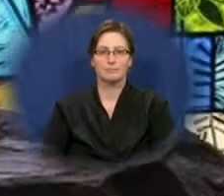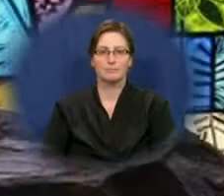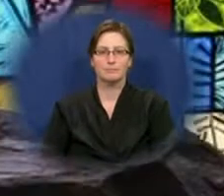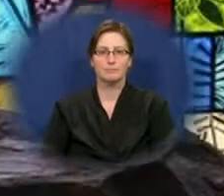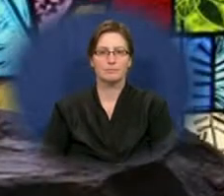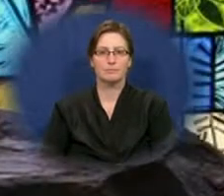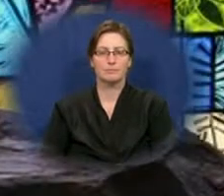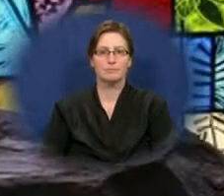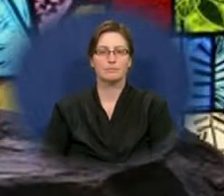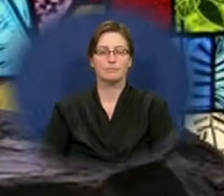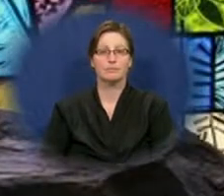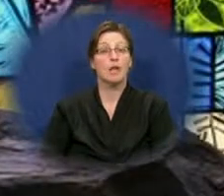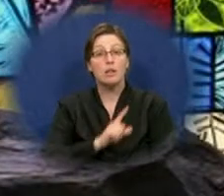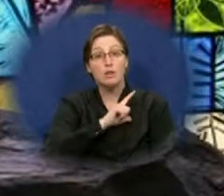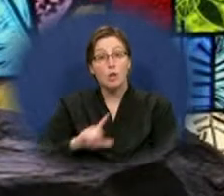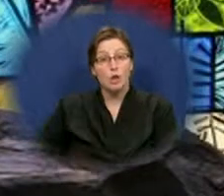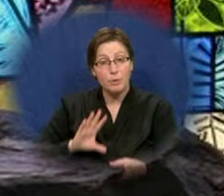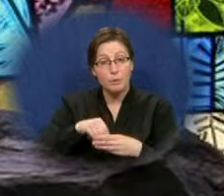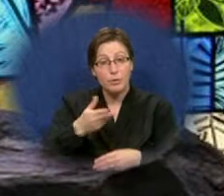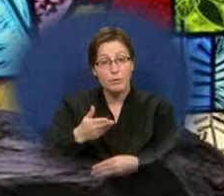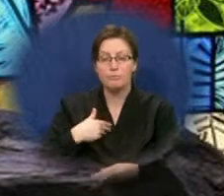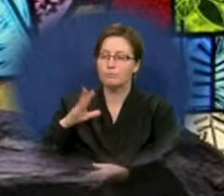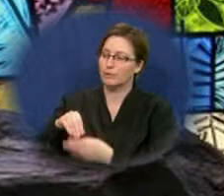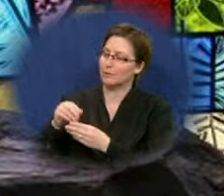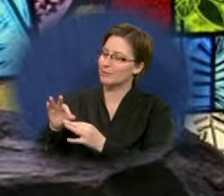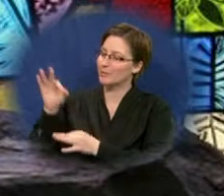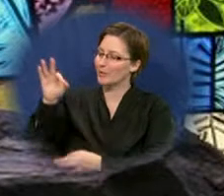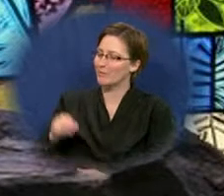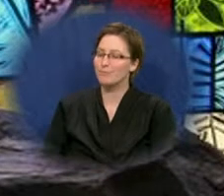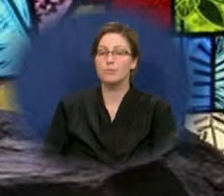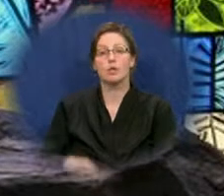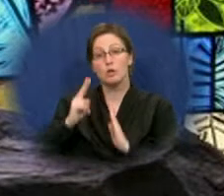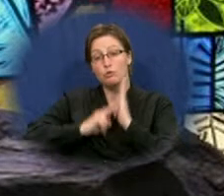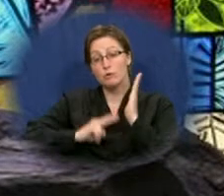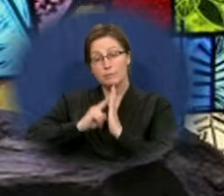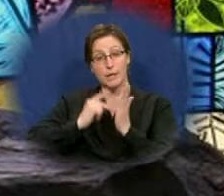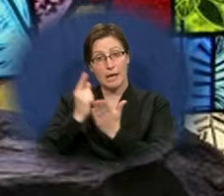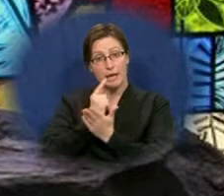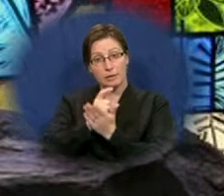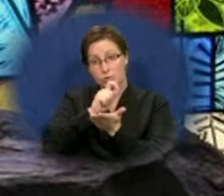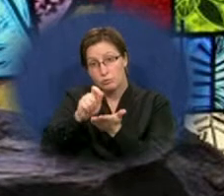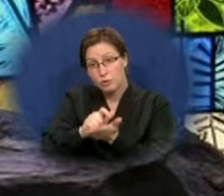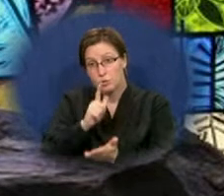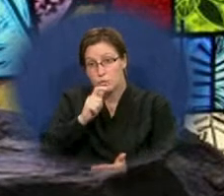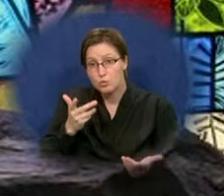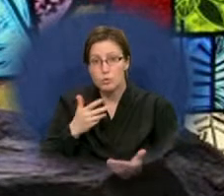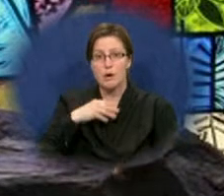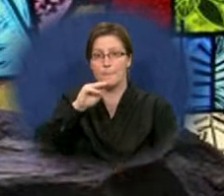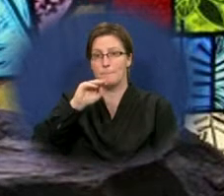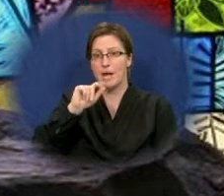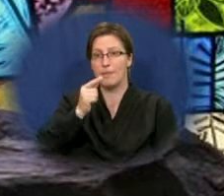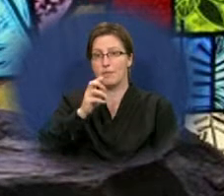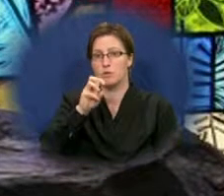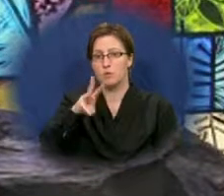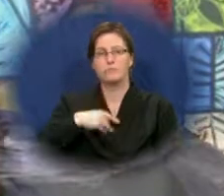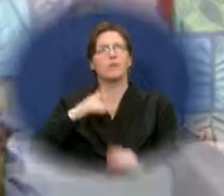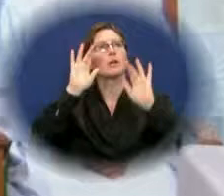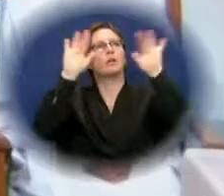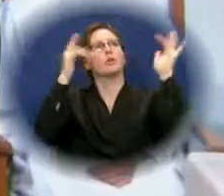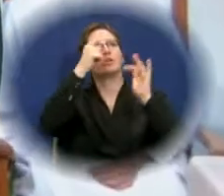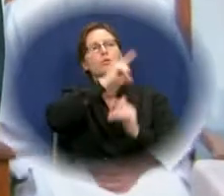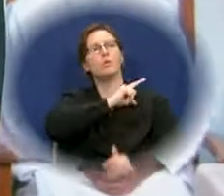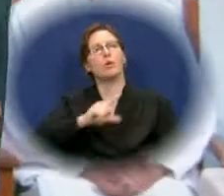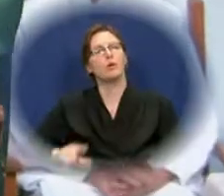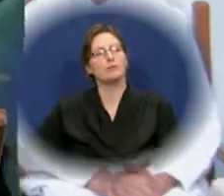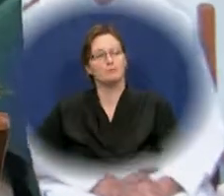hallelujah. The Lord be with you. And with your spirit. A reading from the Holy Gospel according to Matthew. Glory to you, O Lord.